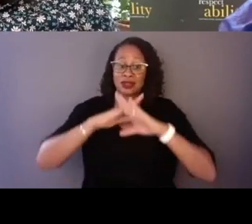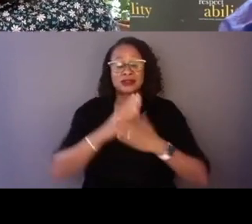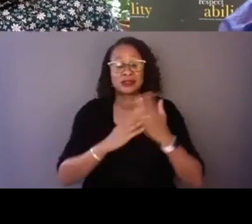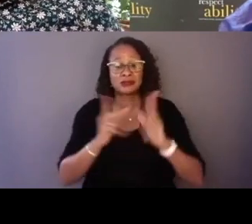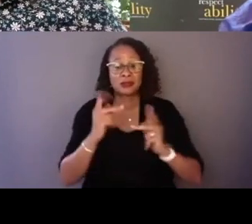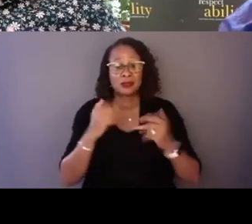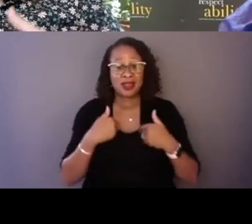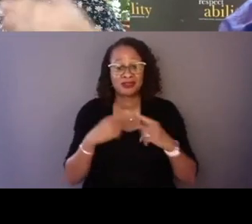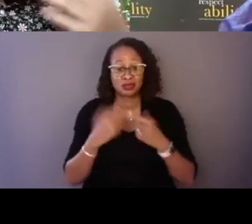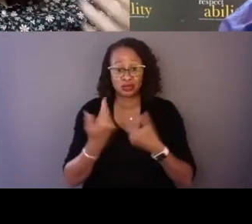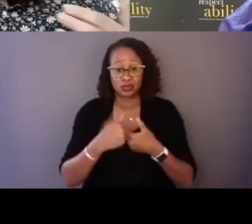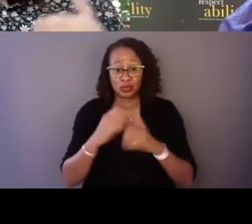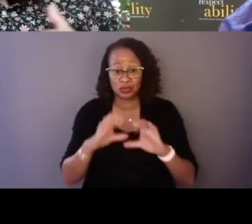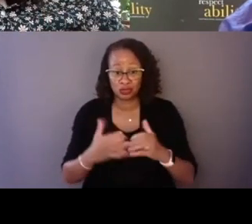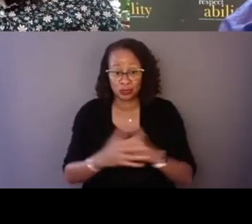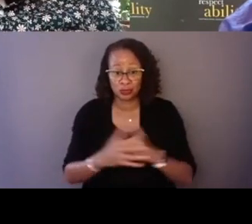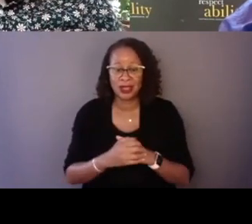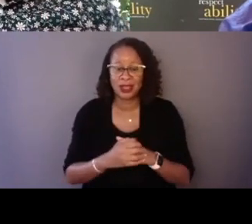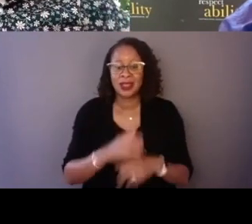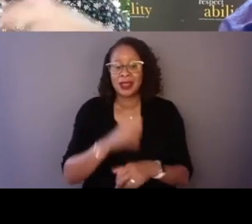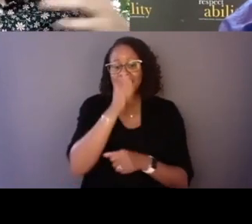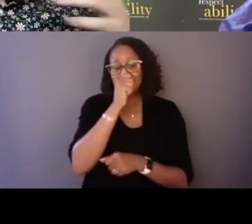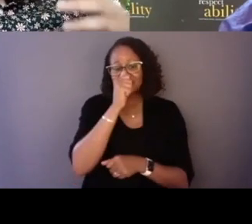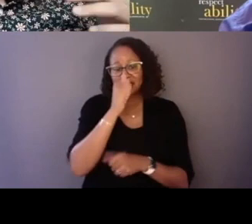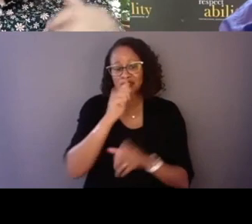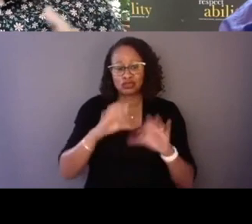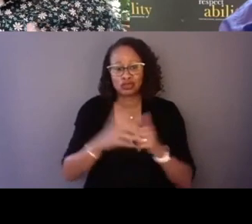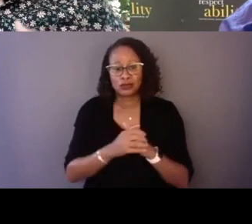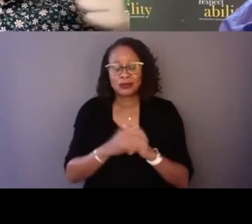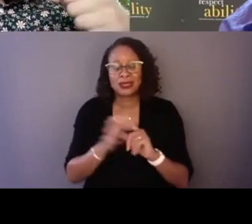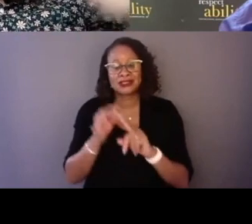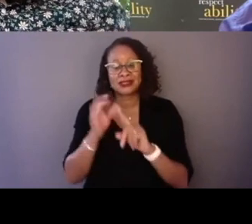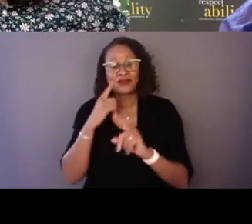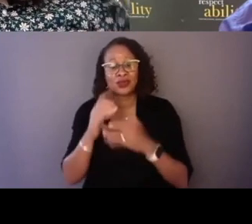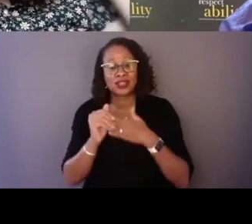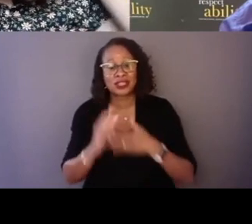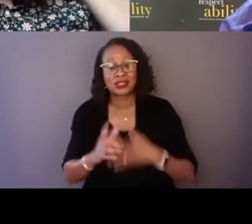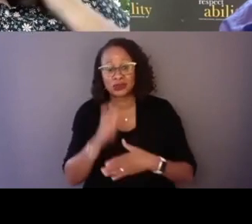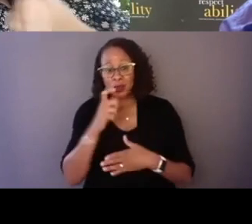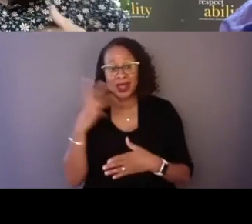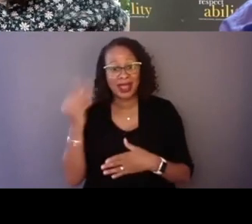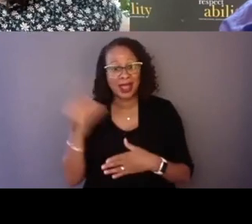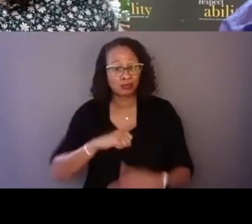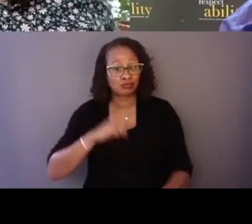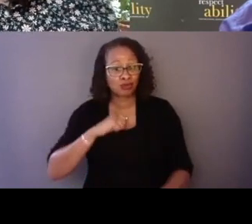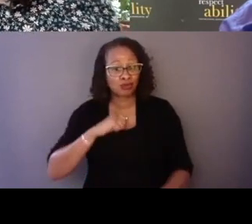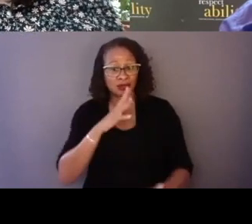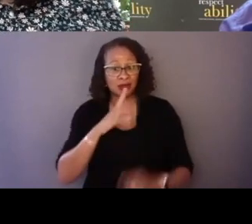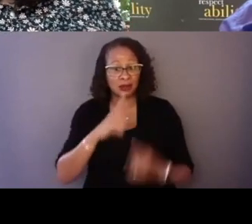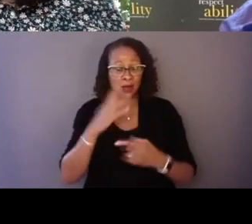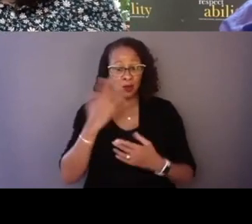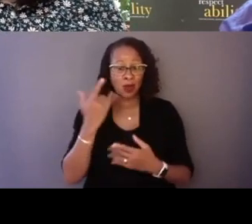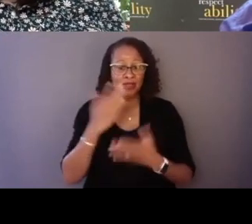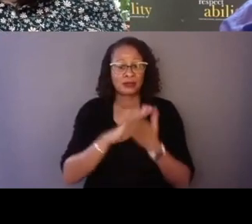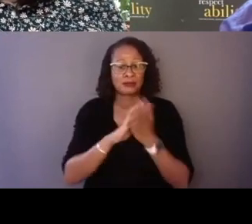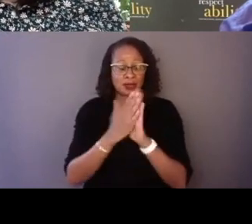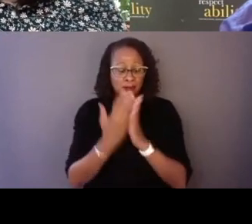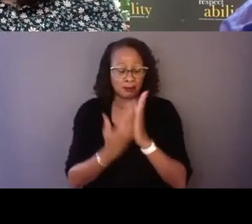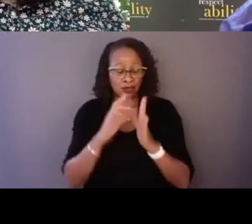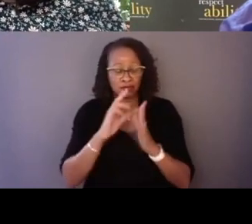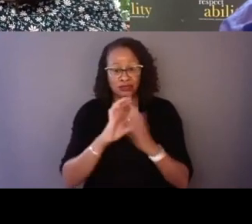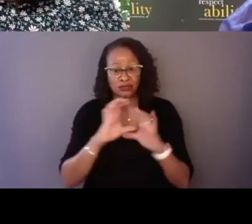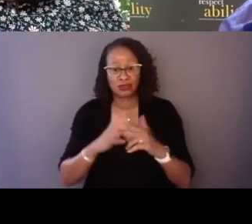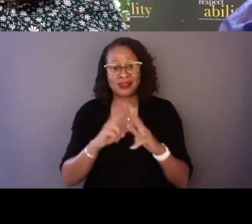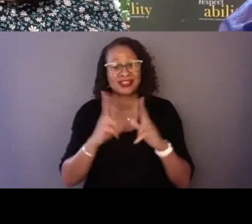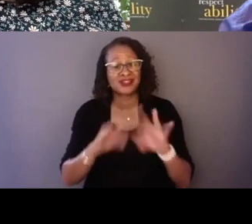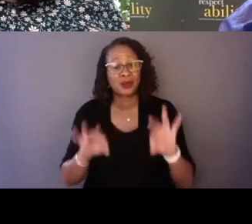this group? It's a completely confidential group, except for the leaders who are out and proud and talking about why they are a part of the group, which is really, really